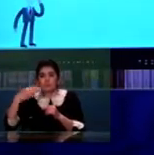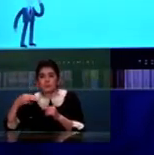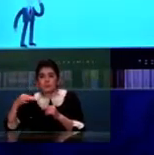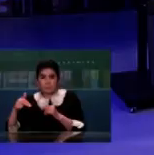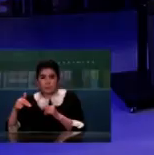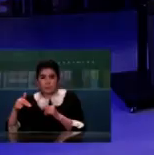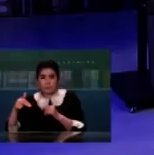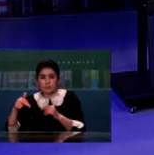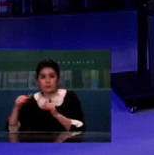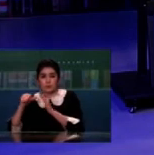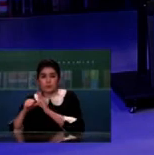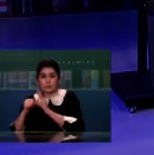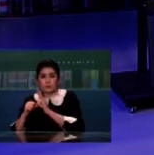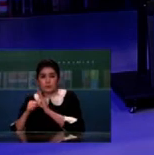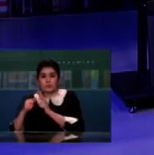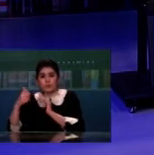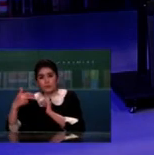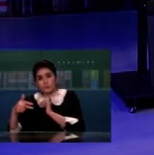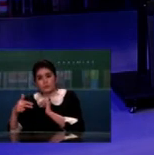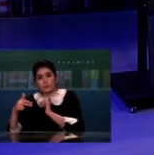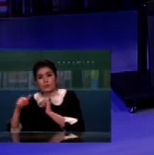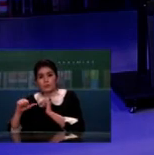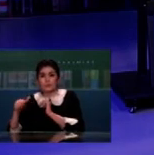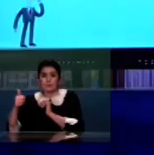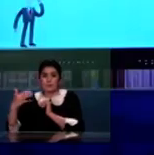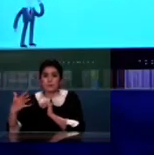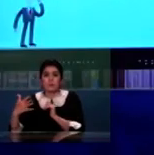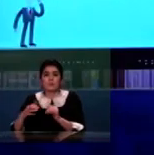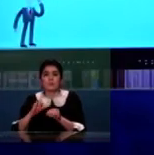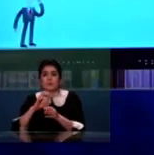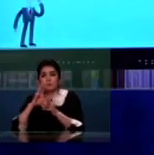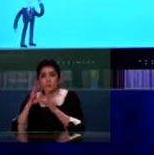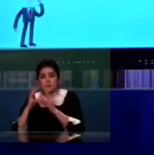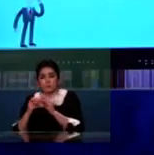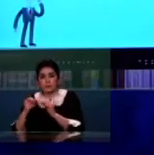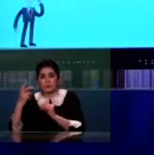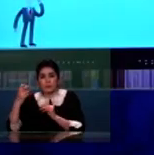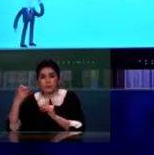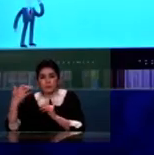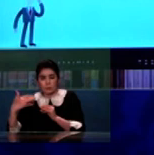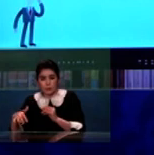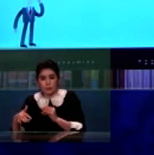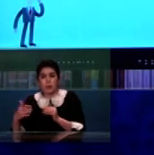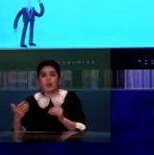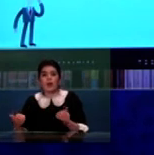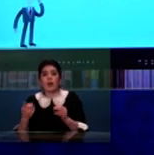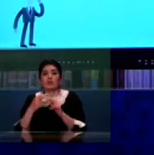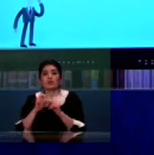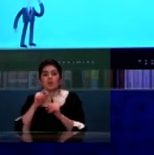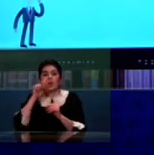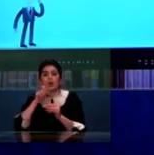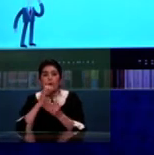40ta, keyin 60ta, 30ta, 65ta. Jami yana 250ta detal. Ularning